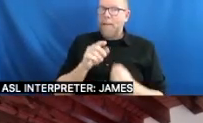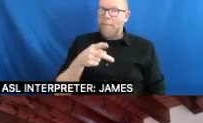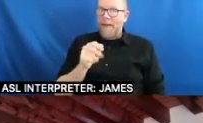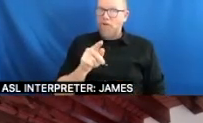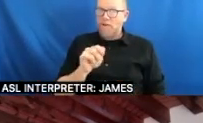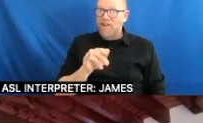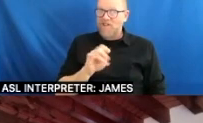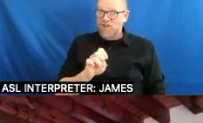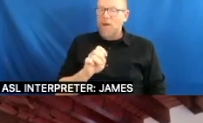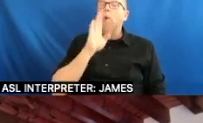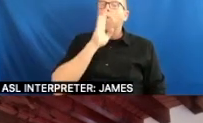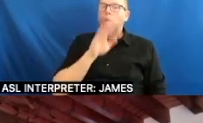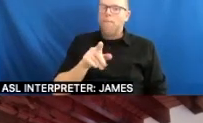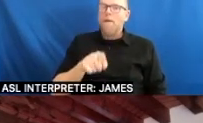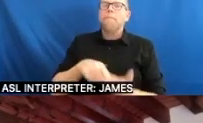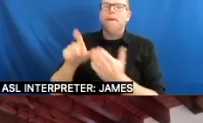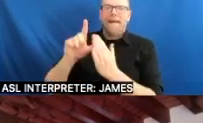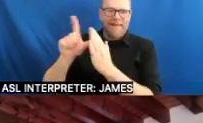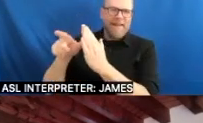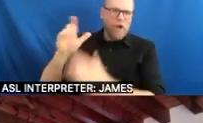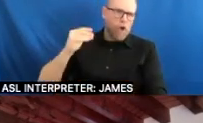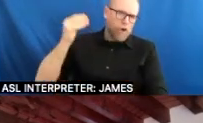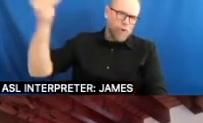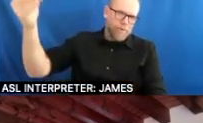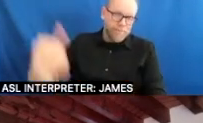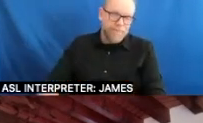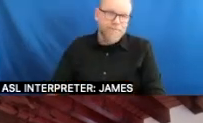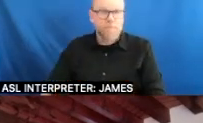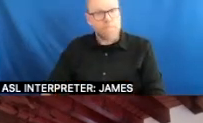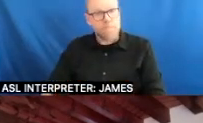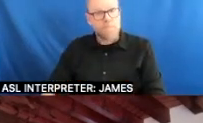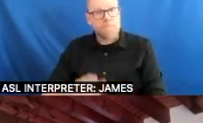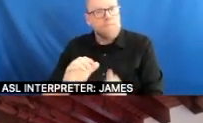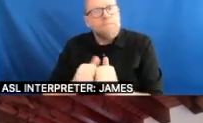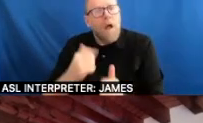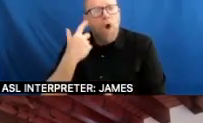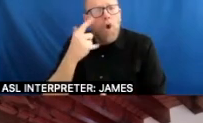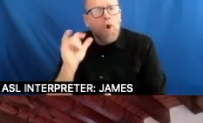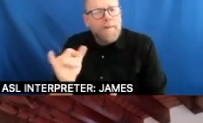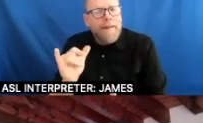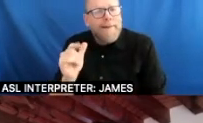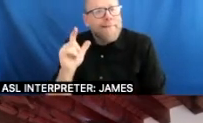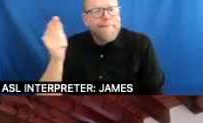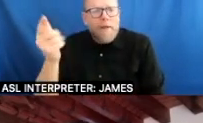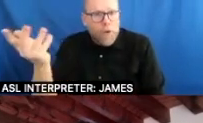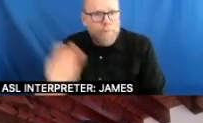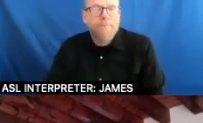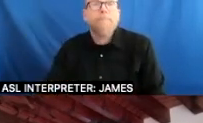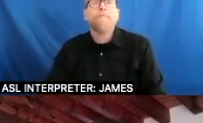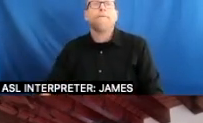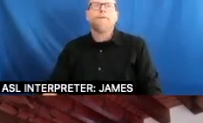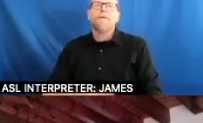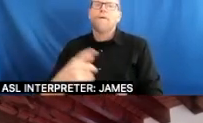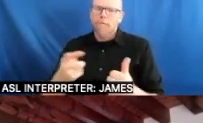year is going to be paid out later. So, how is that going to look later? Let's look at